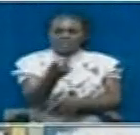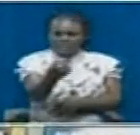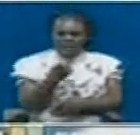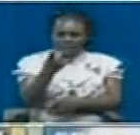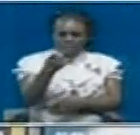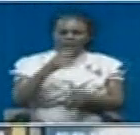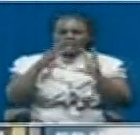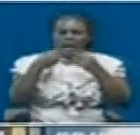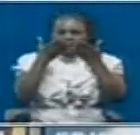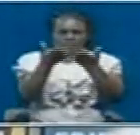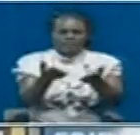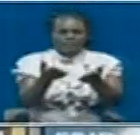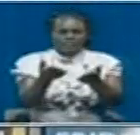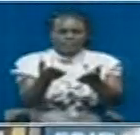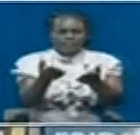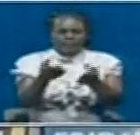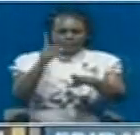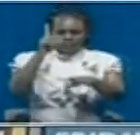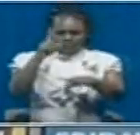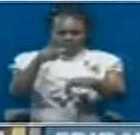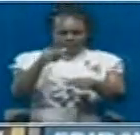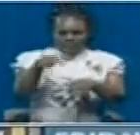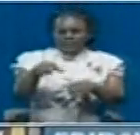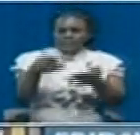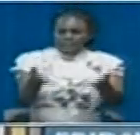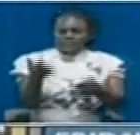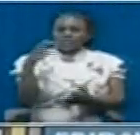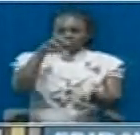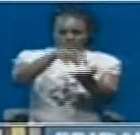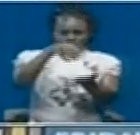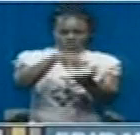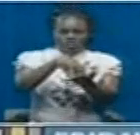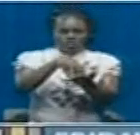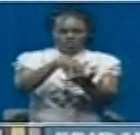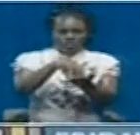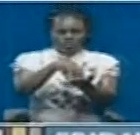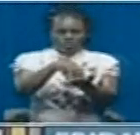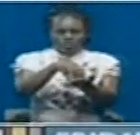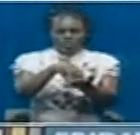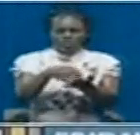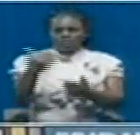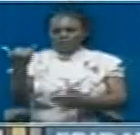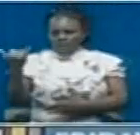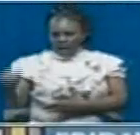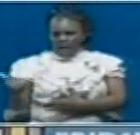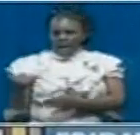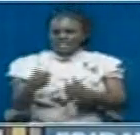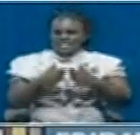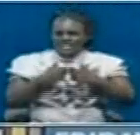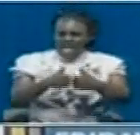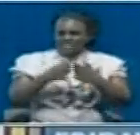answers. Katika mira sublocation, mambo kama haya ya mtoto kulala na baba